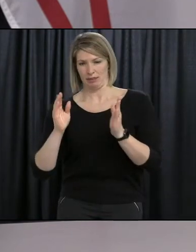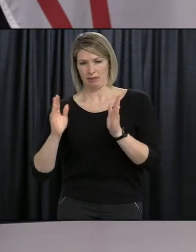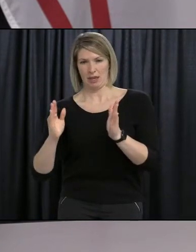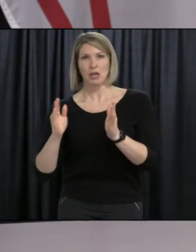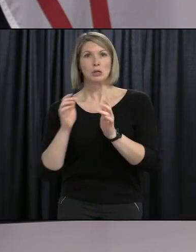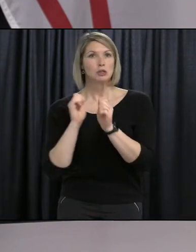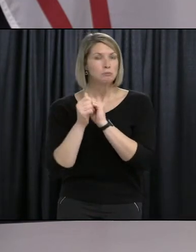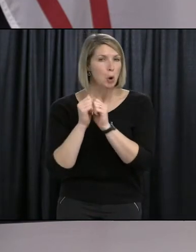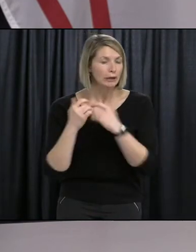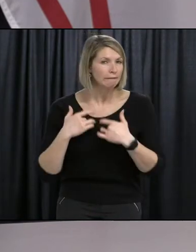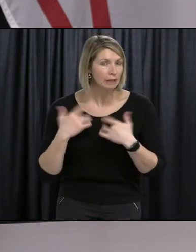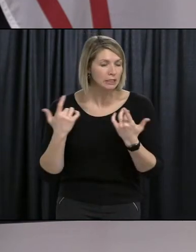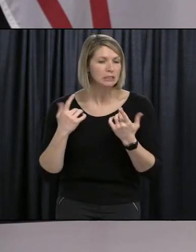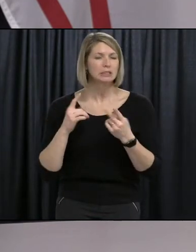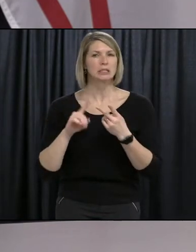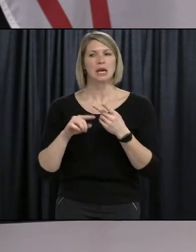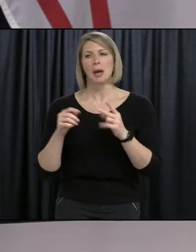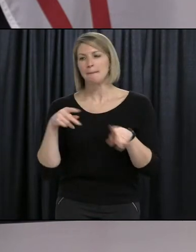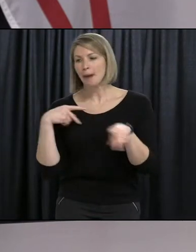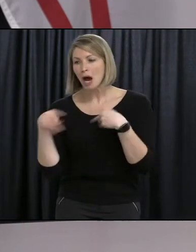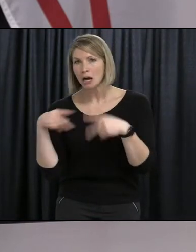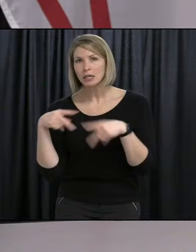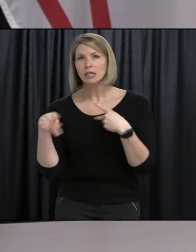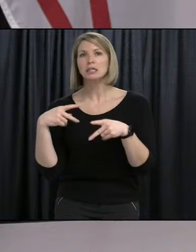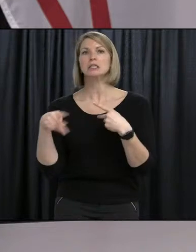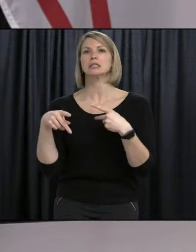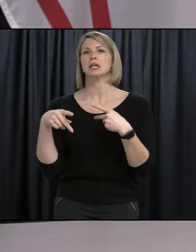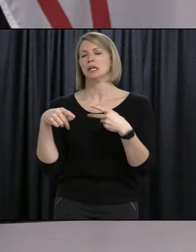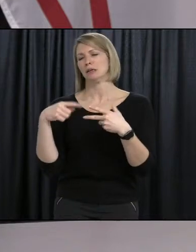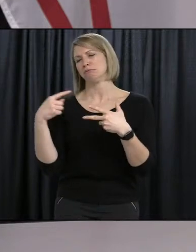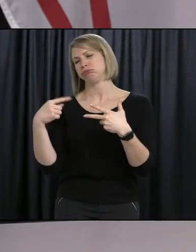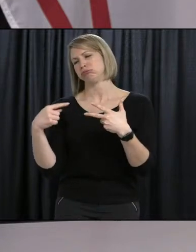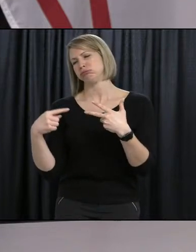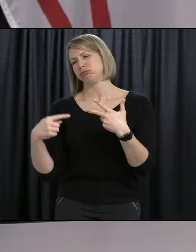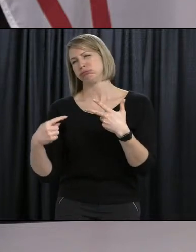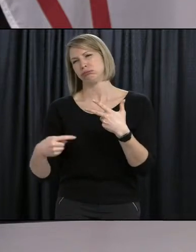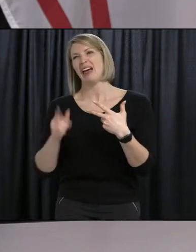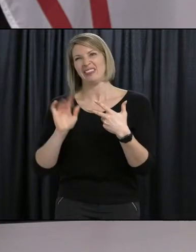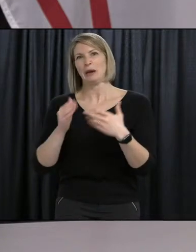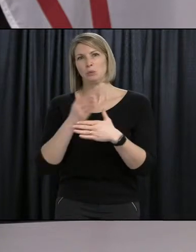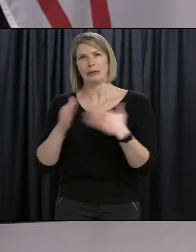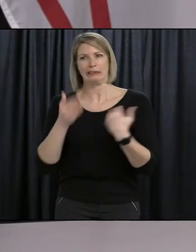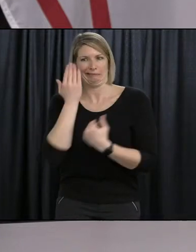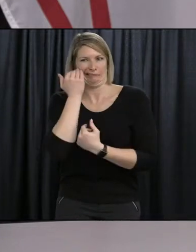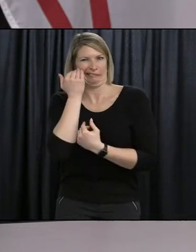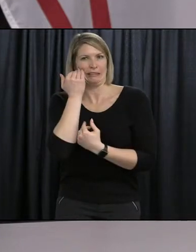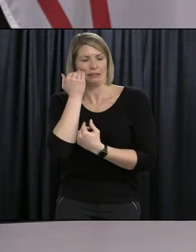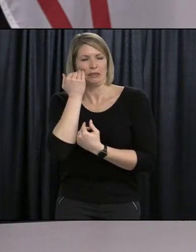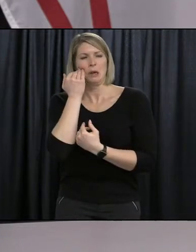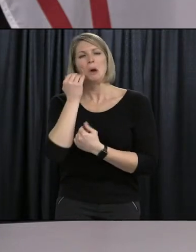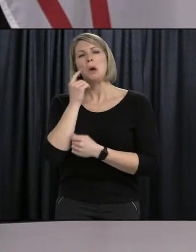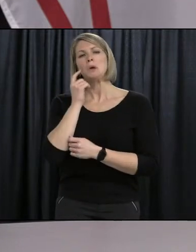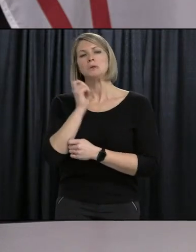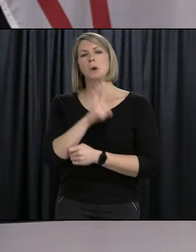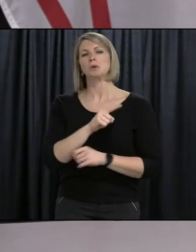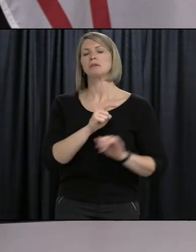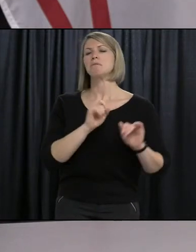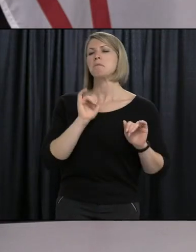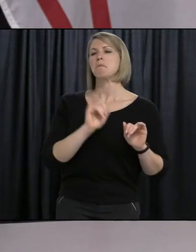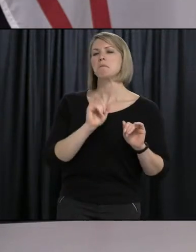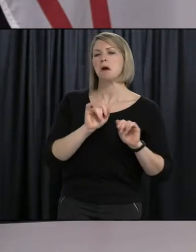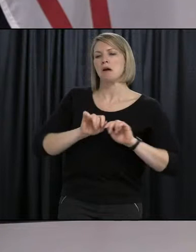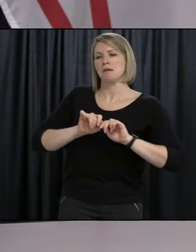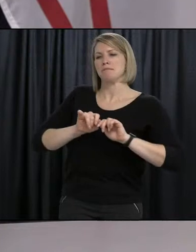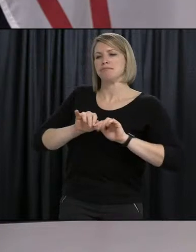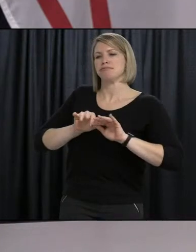events, there were some parties and things like that that happened over that weekend. That seemed to be when the spread